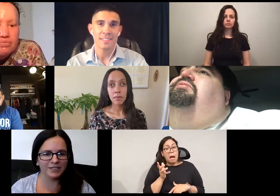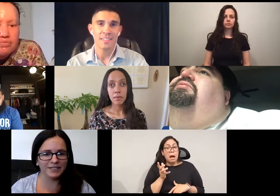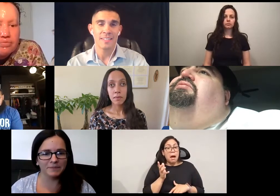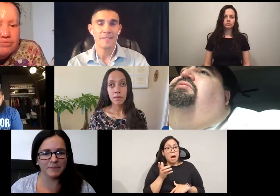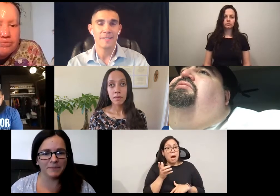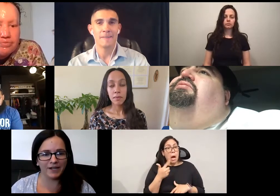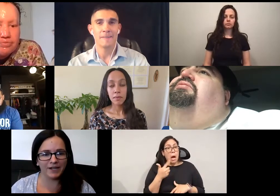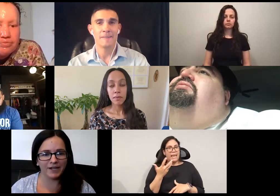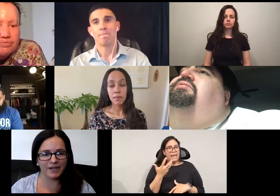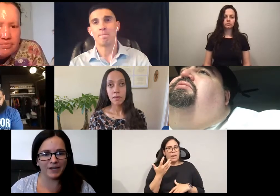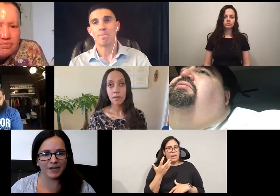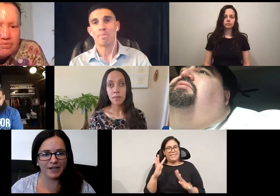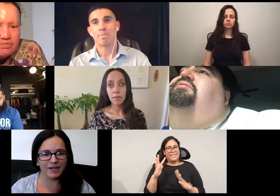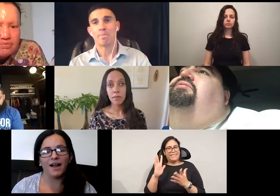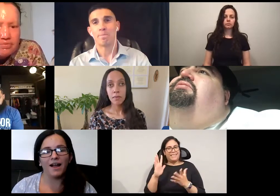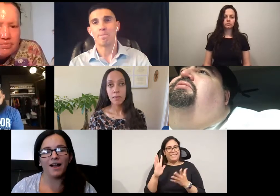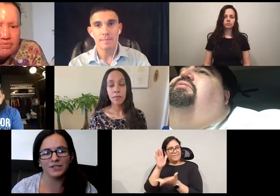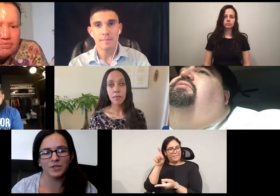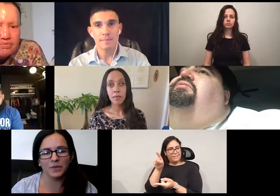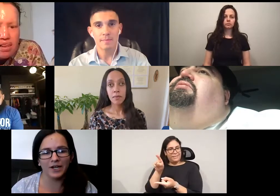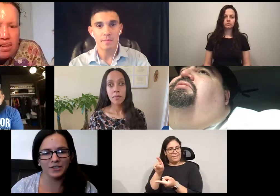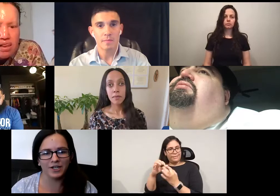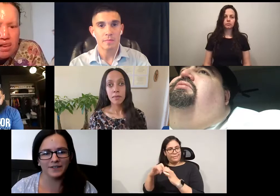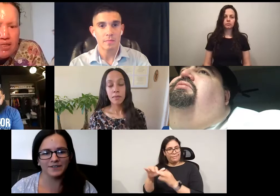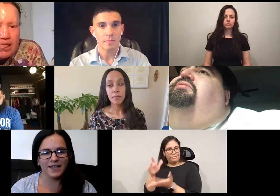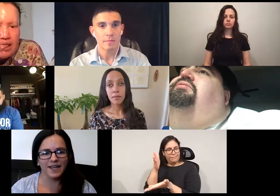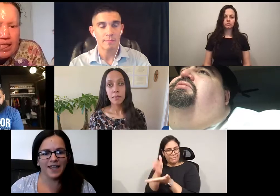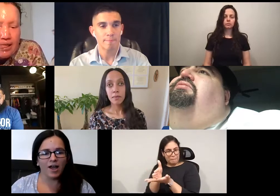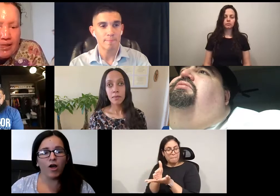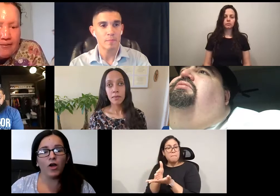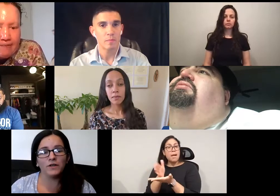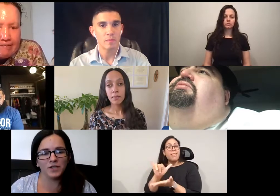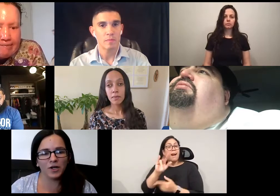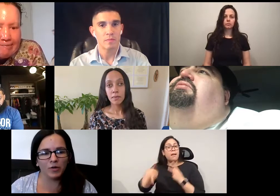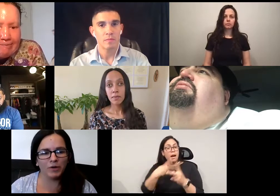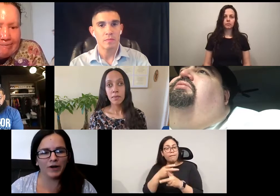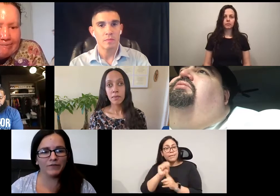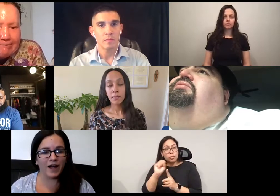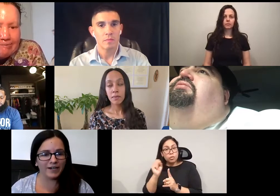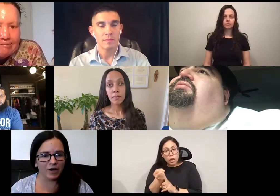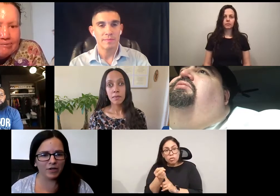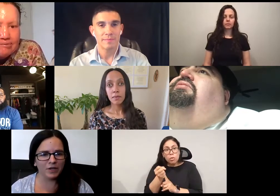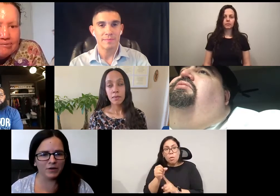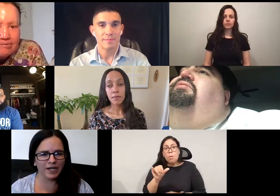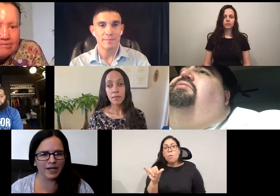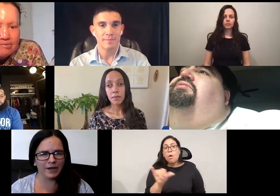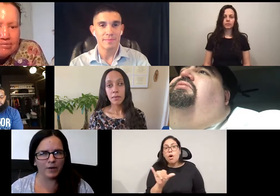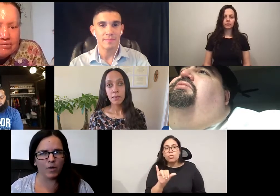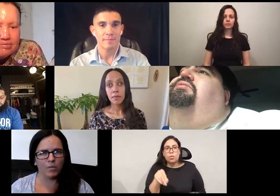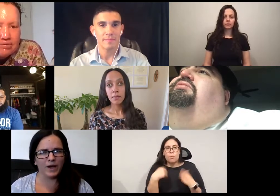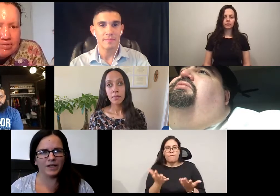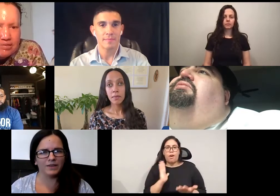trying to dismantle, those kinds of situations also provide our